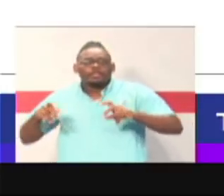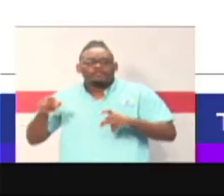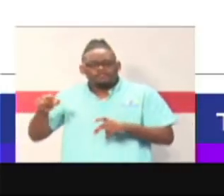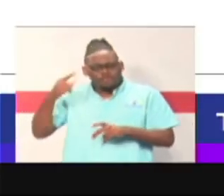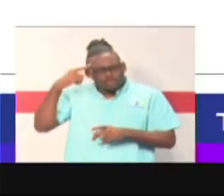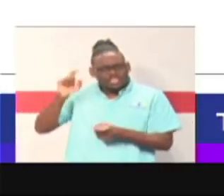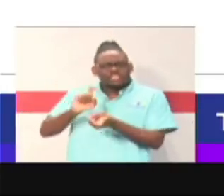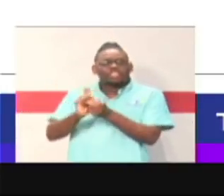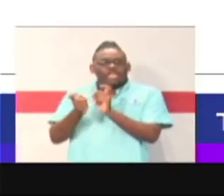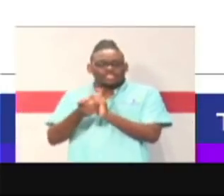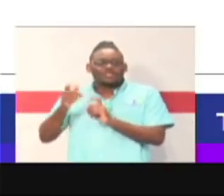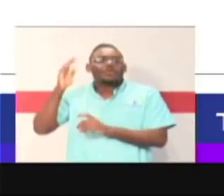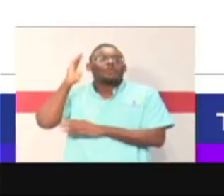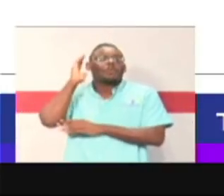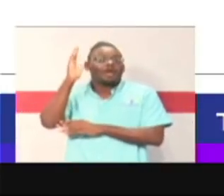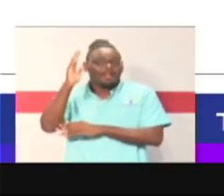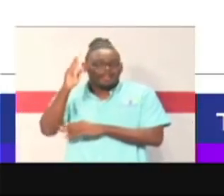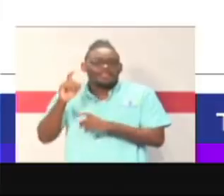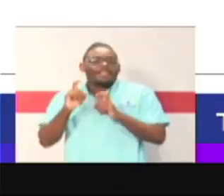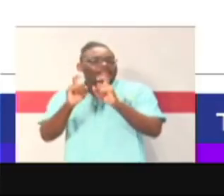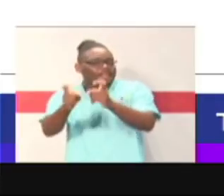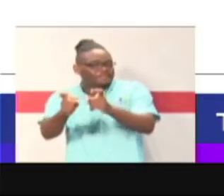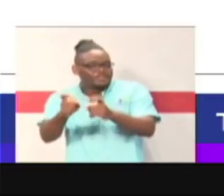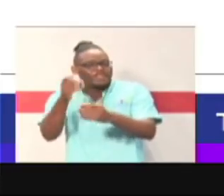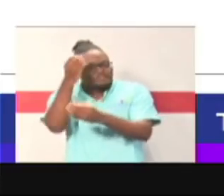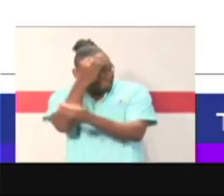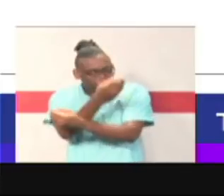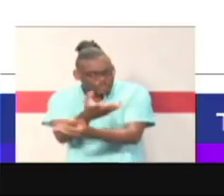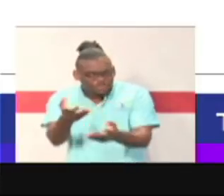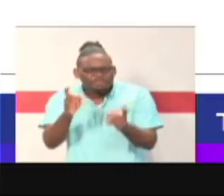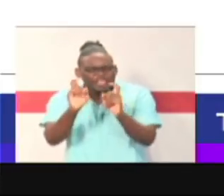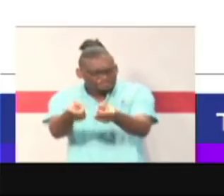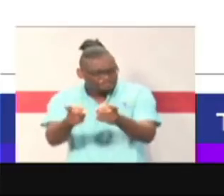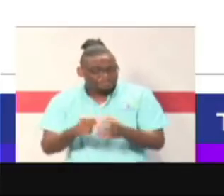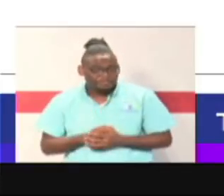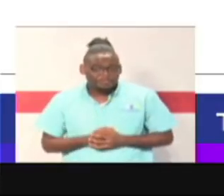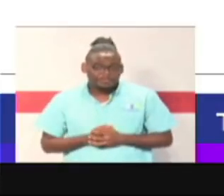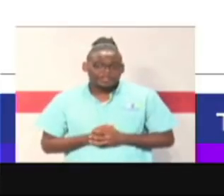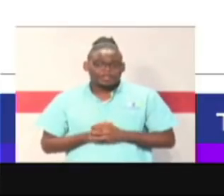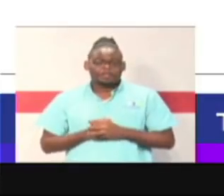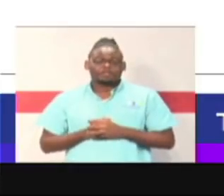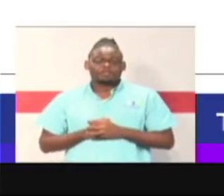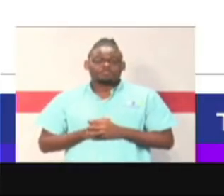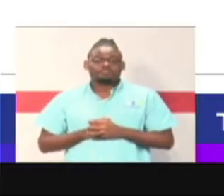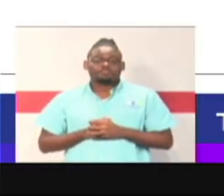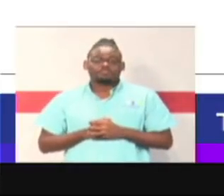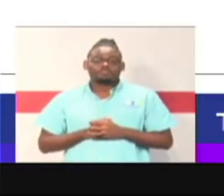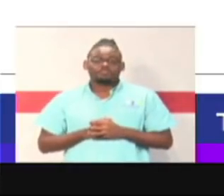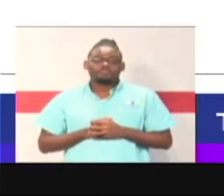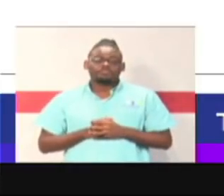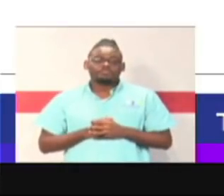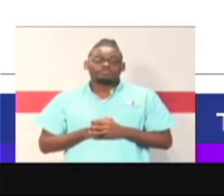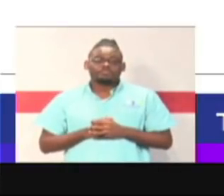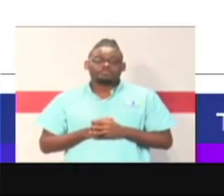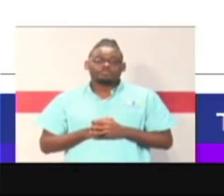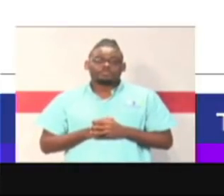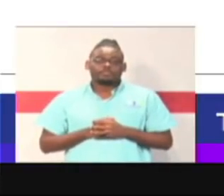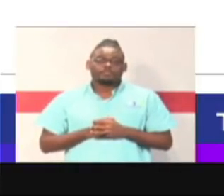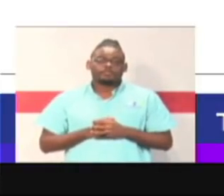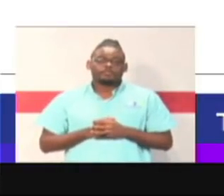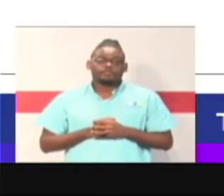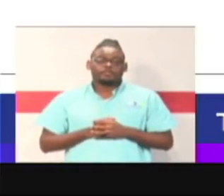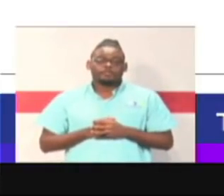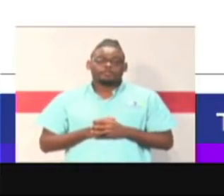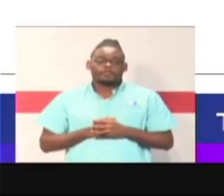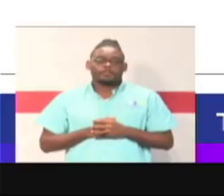you and the population. Next slide, please. So this is my last slide. And so far, for 5 days of data